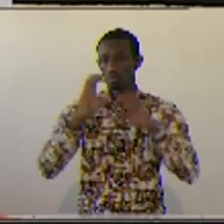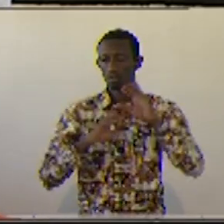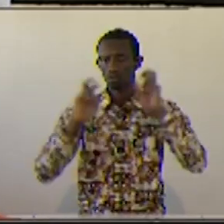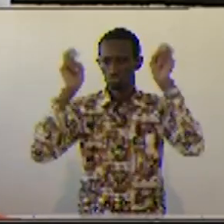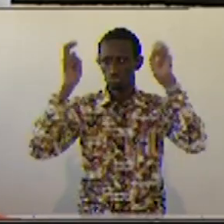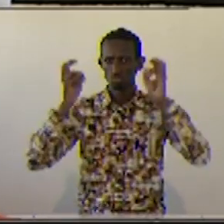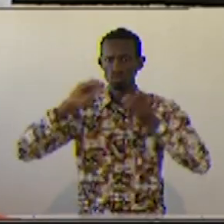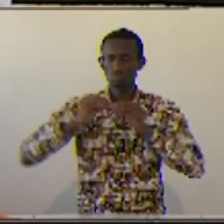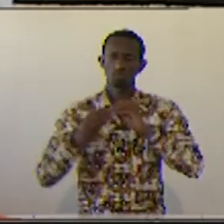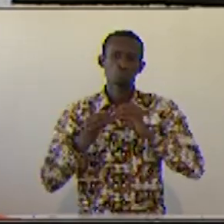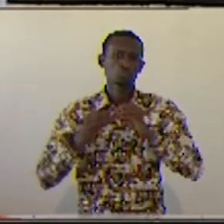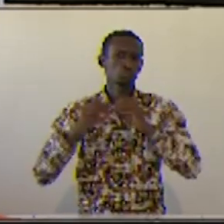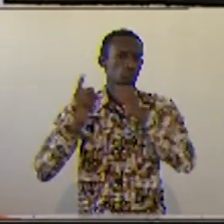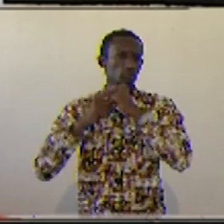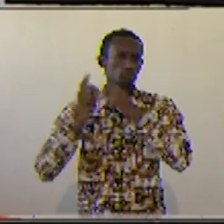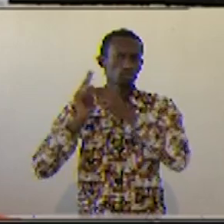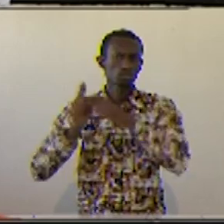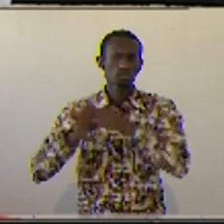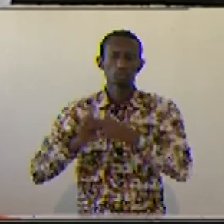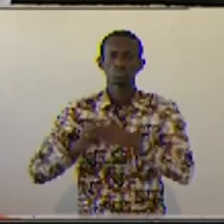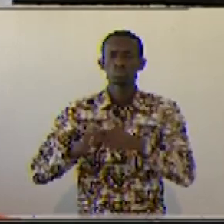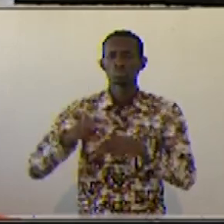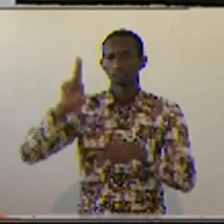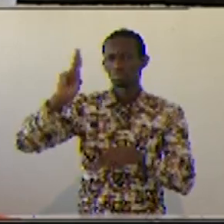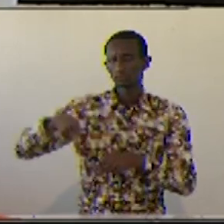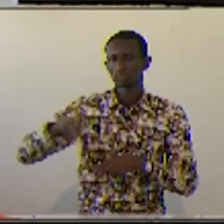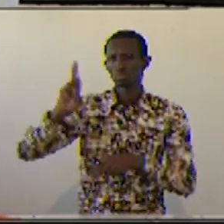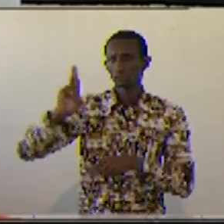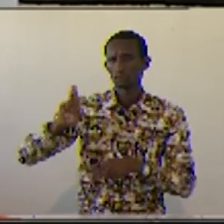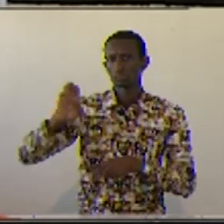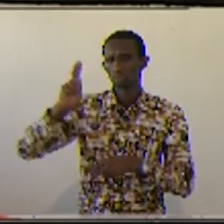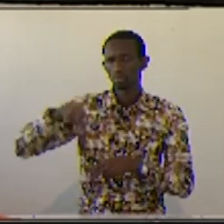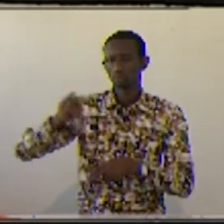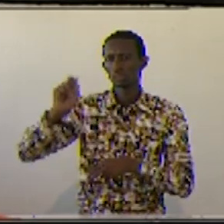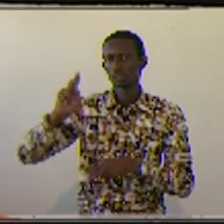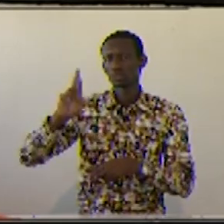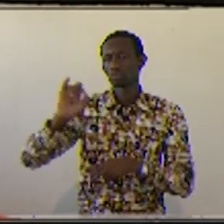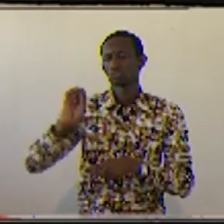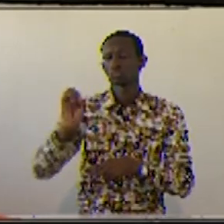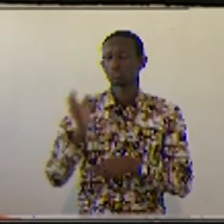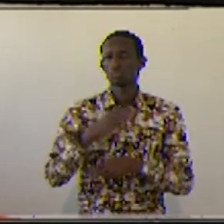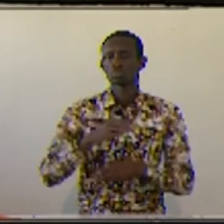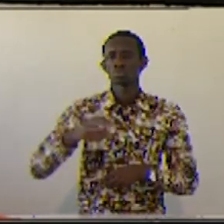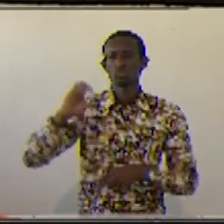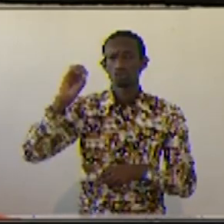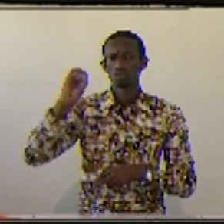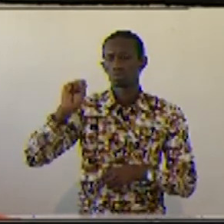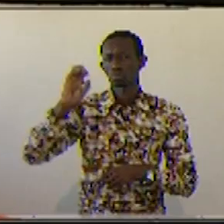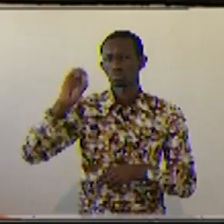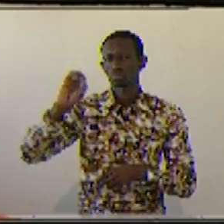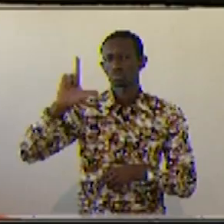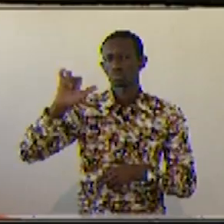salts, preparation of soluble salts. In the previous lessons, we